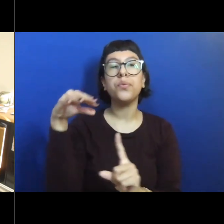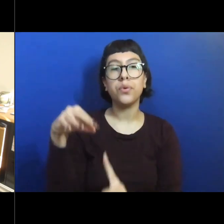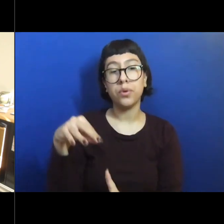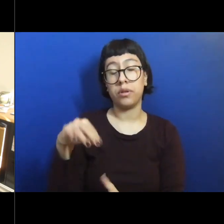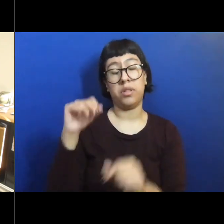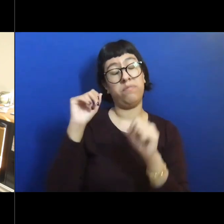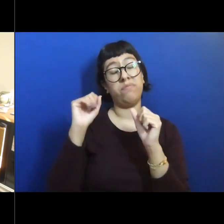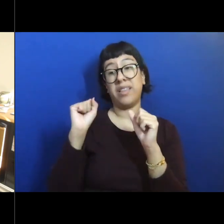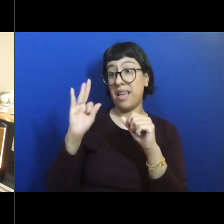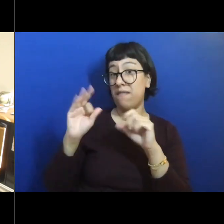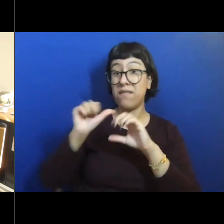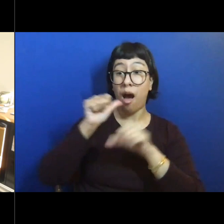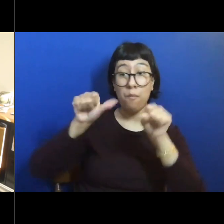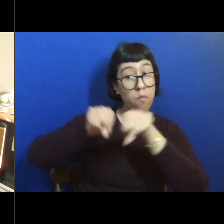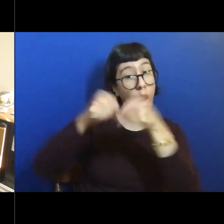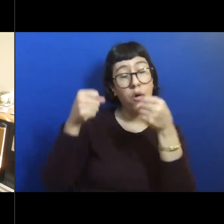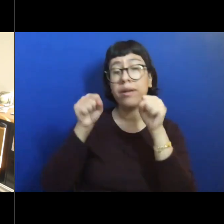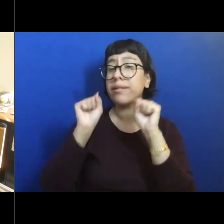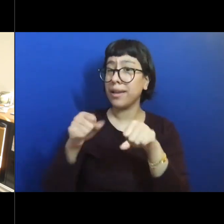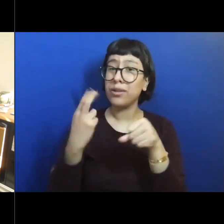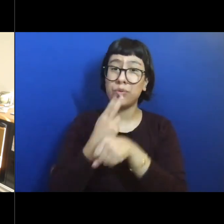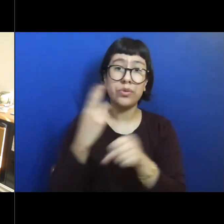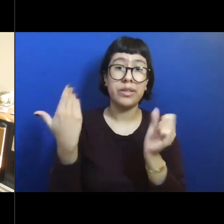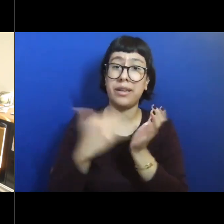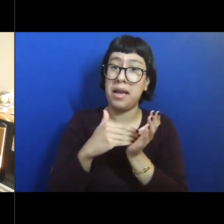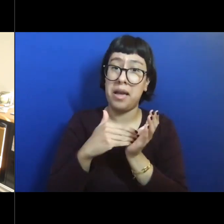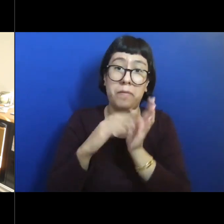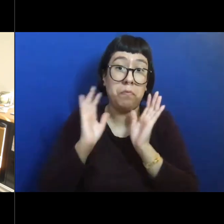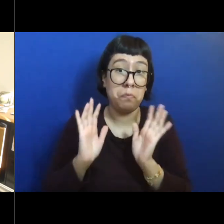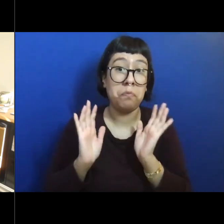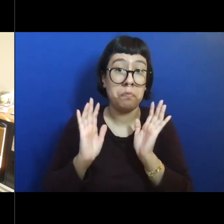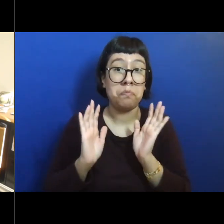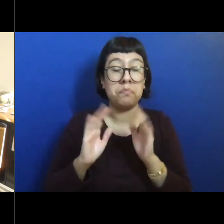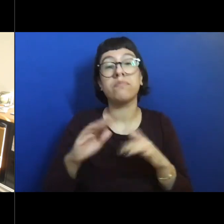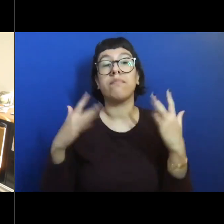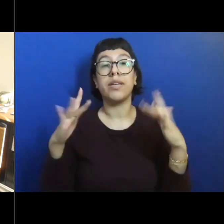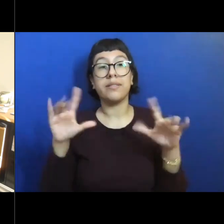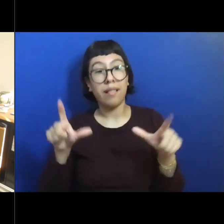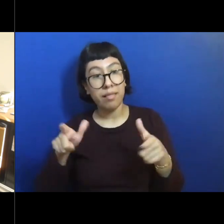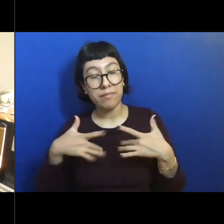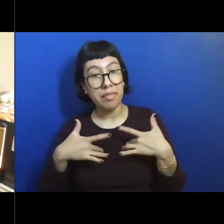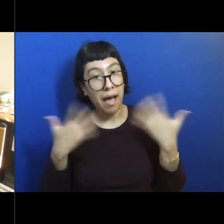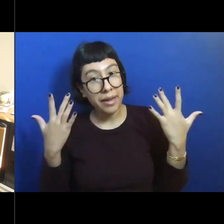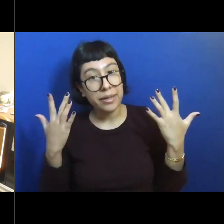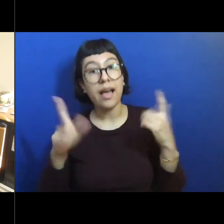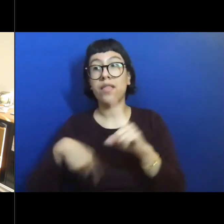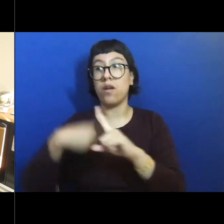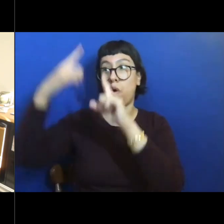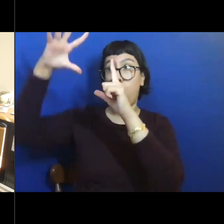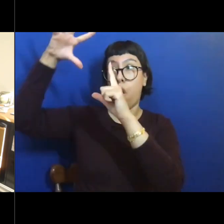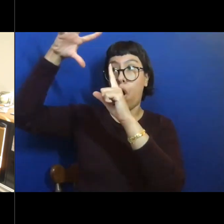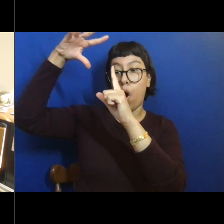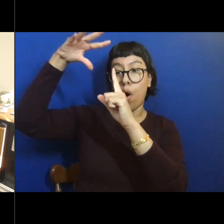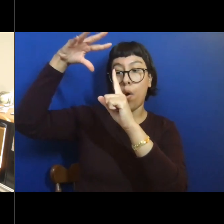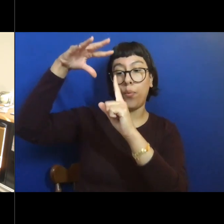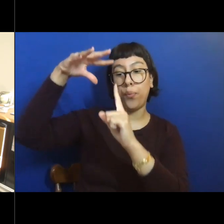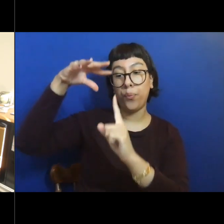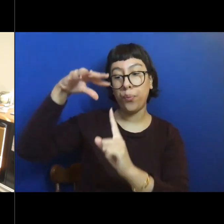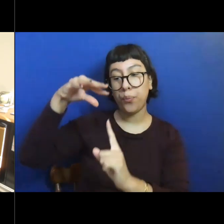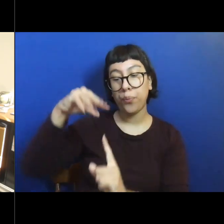reused. They don't usually get damaged too bad because they're light, and then when they fall, they don't hit the ground very